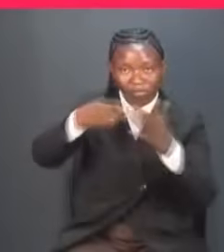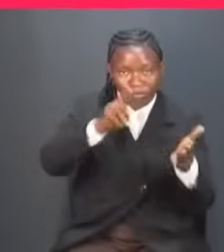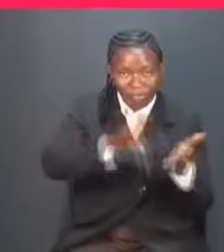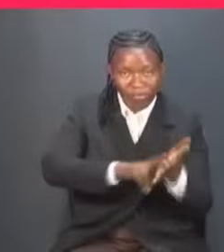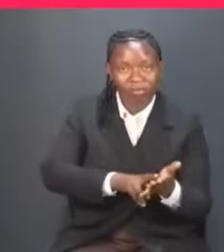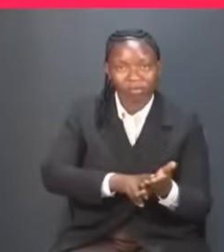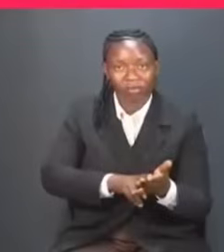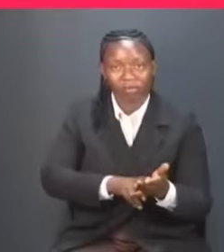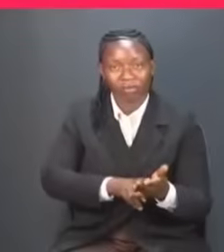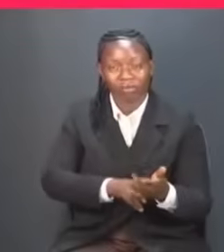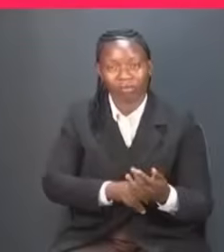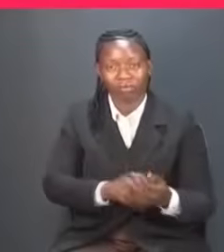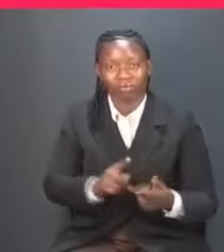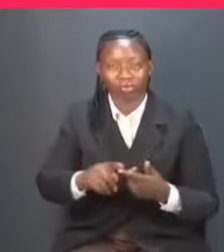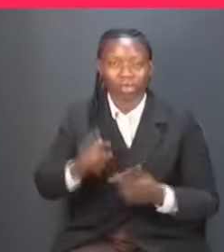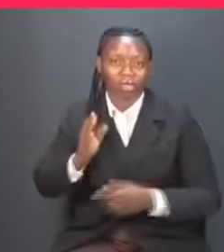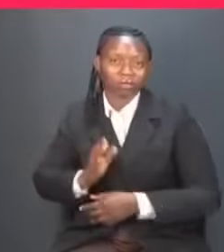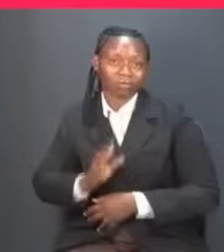the Committee